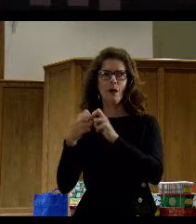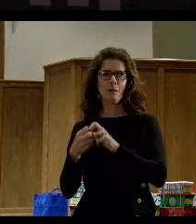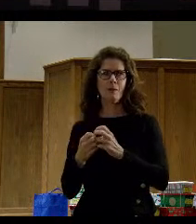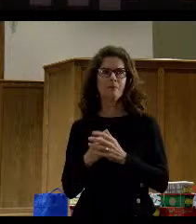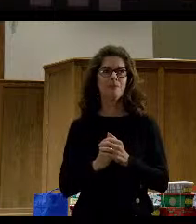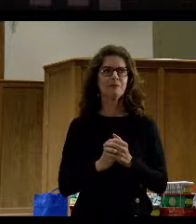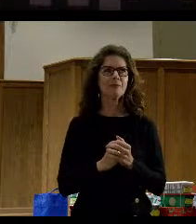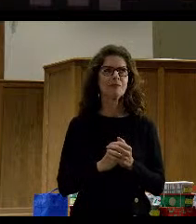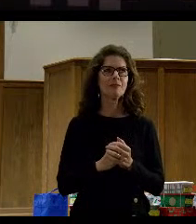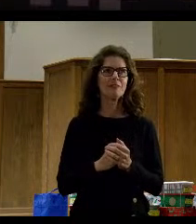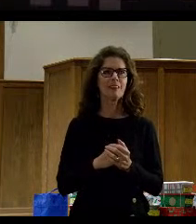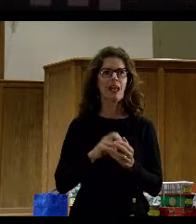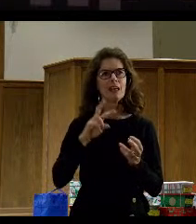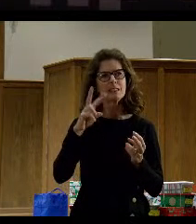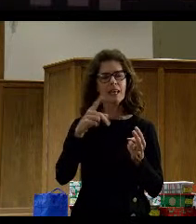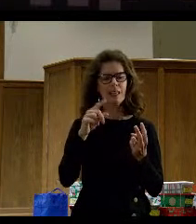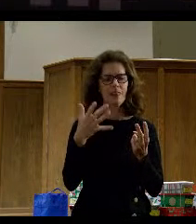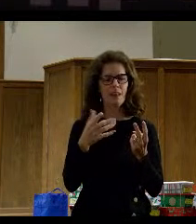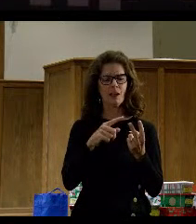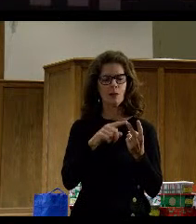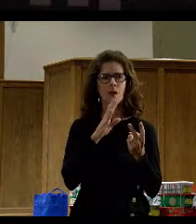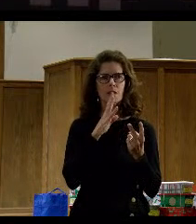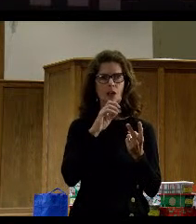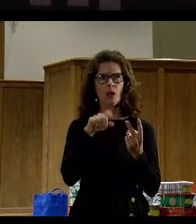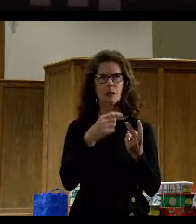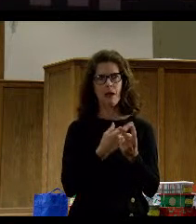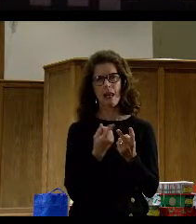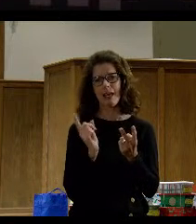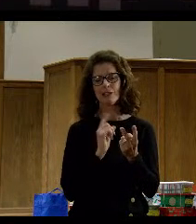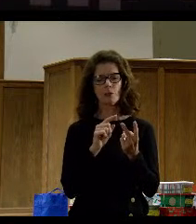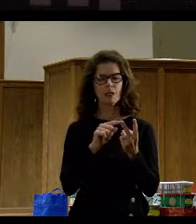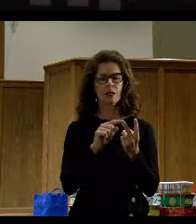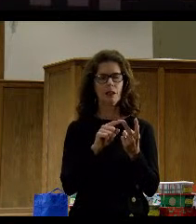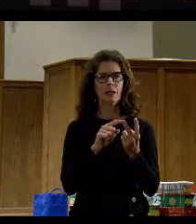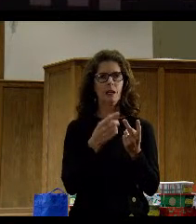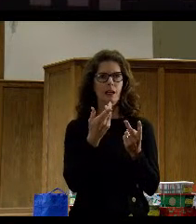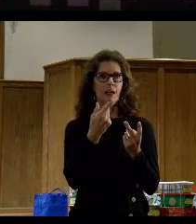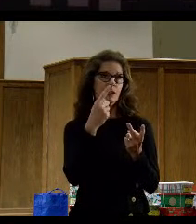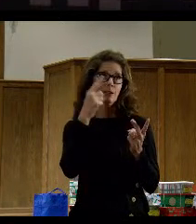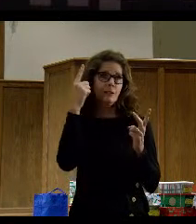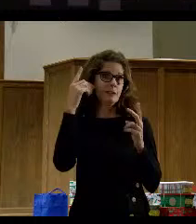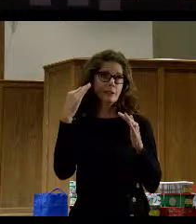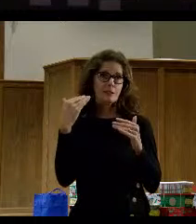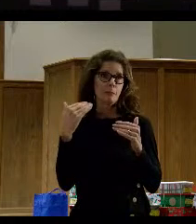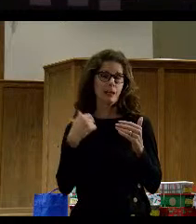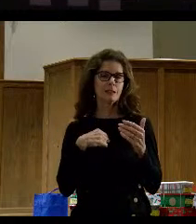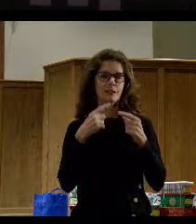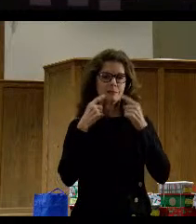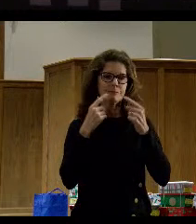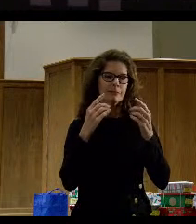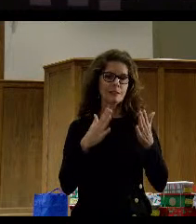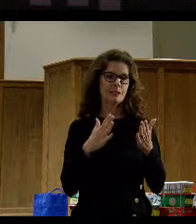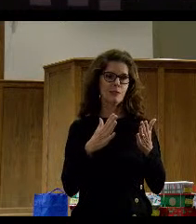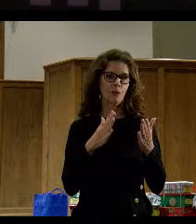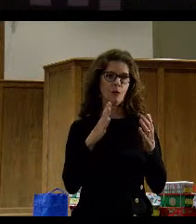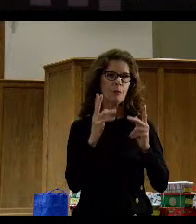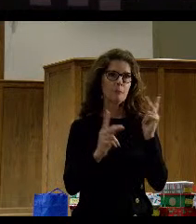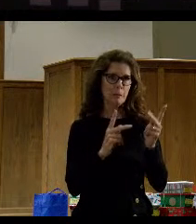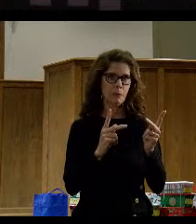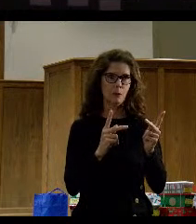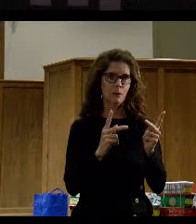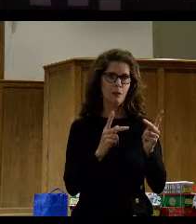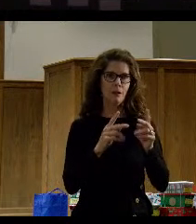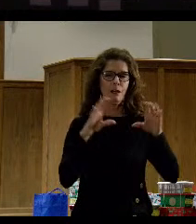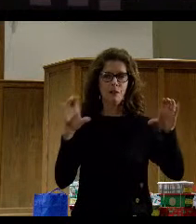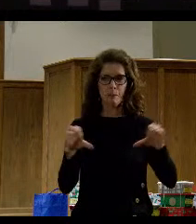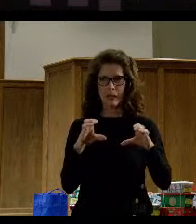thing we talked about last week was this idea that you need to just expect fallen people to be fallen people. Like, unless their